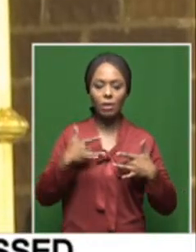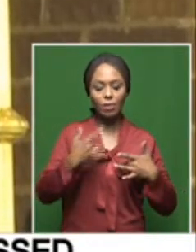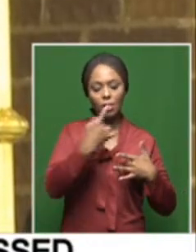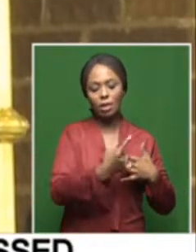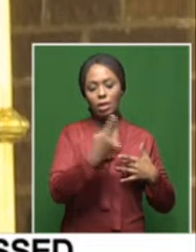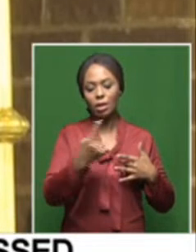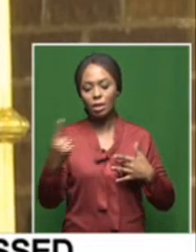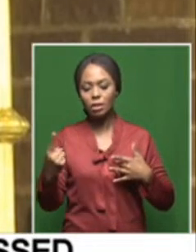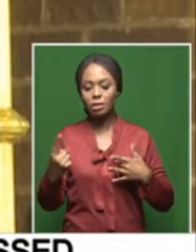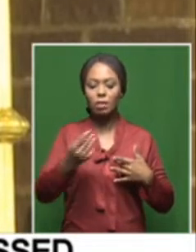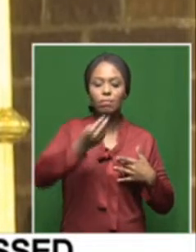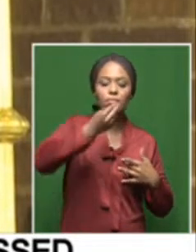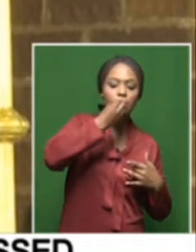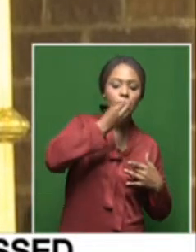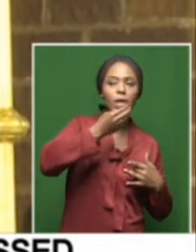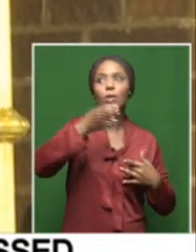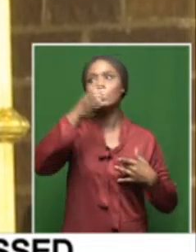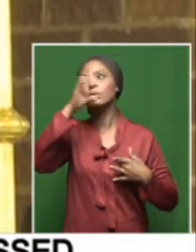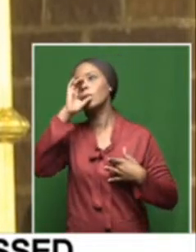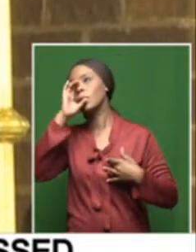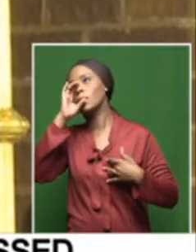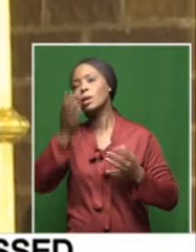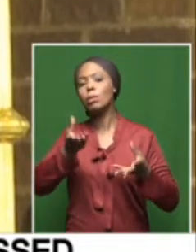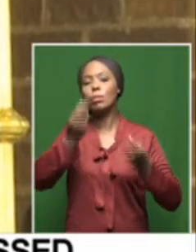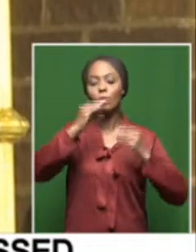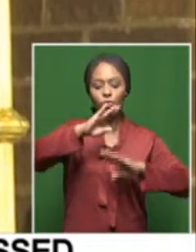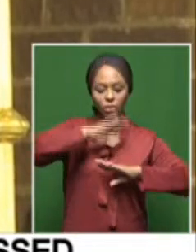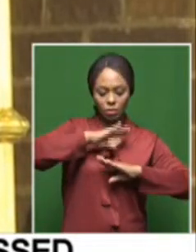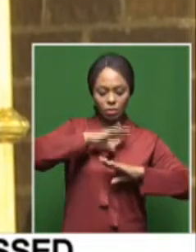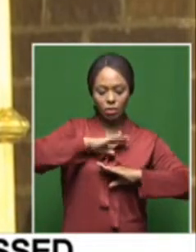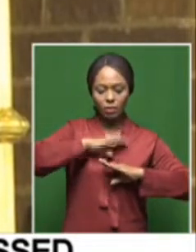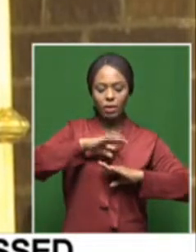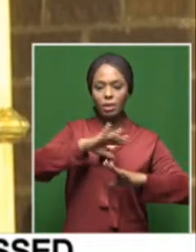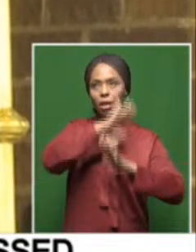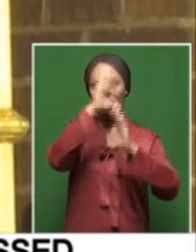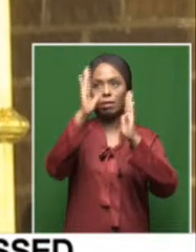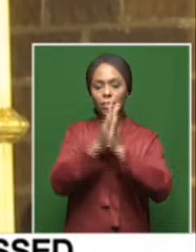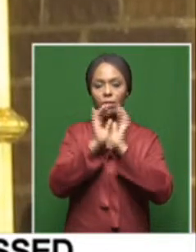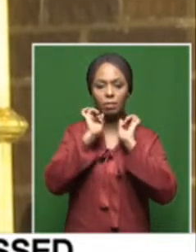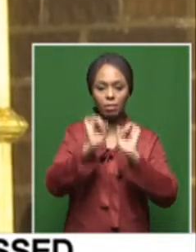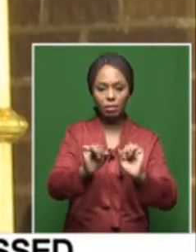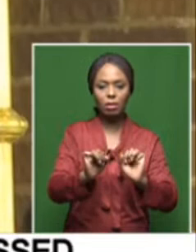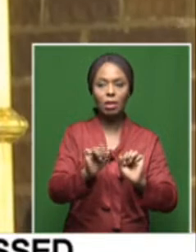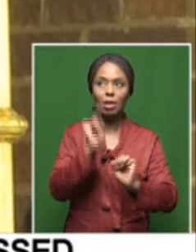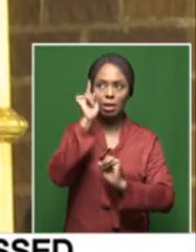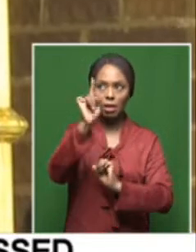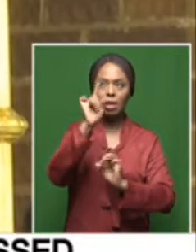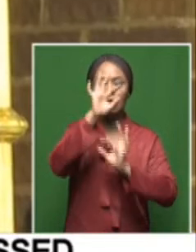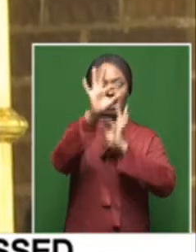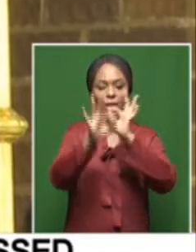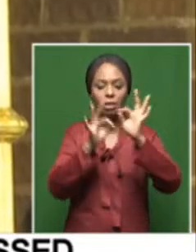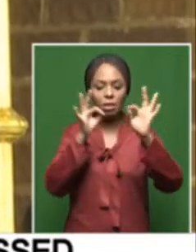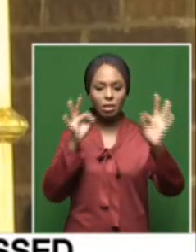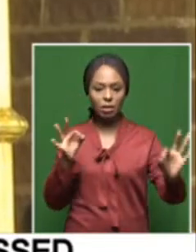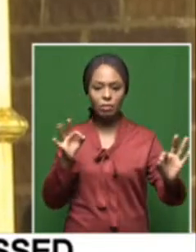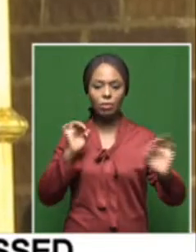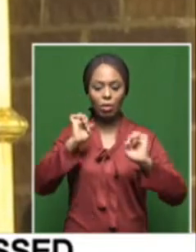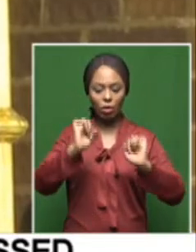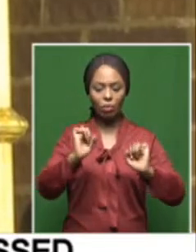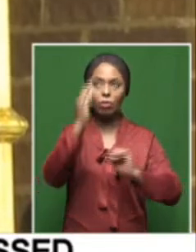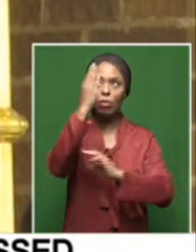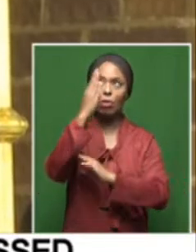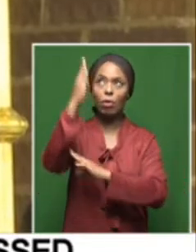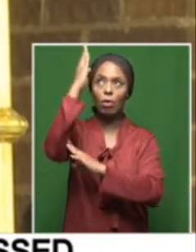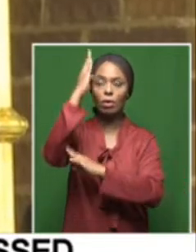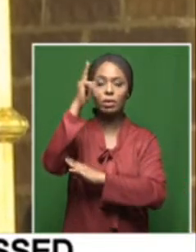drink and find satisfaction in all their toil. This is the gift of God. I know that